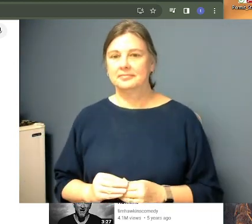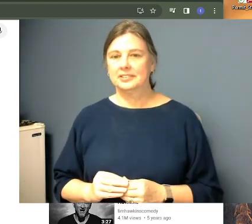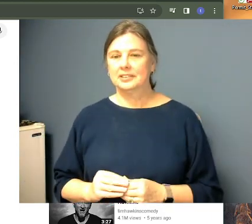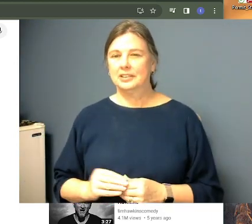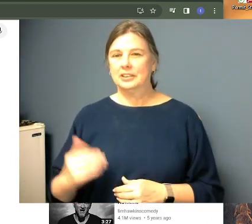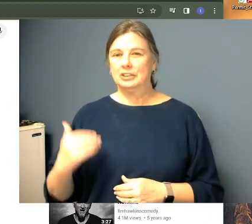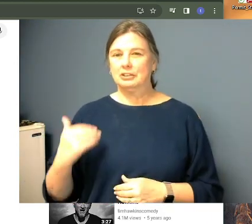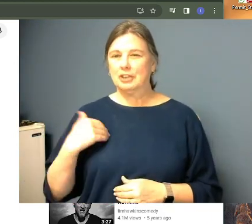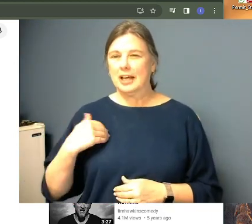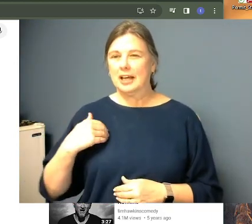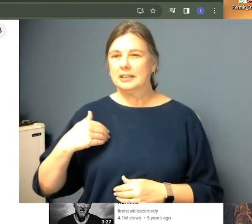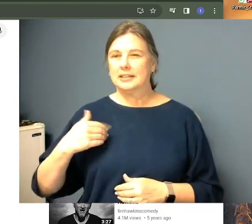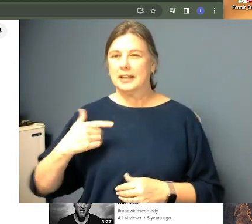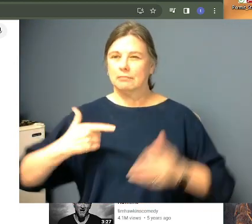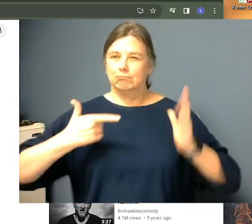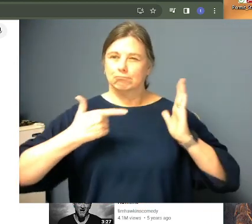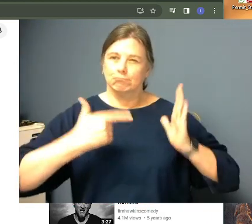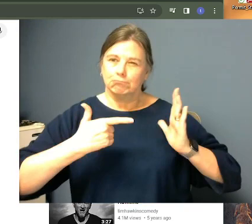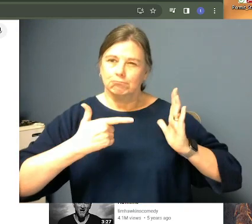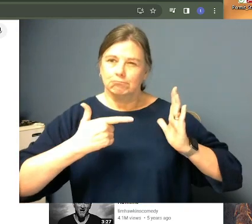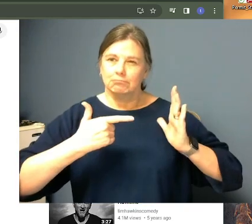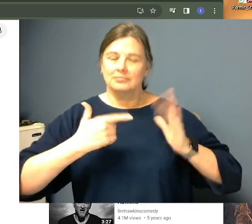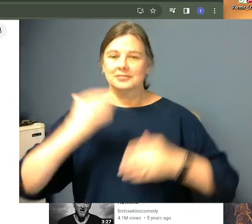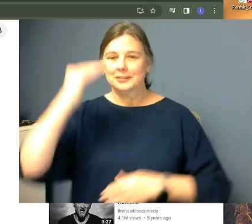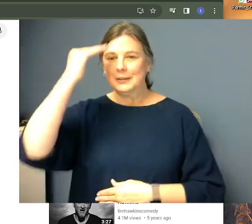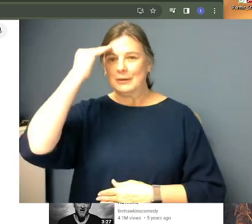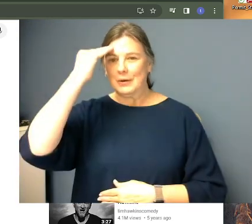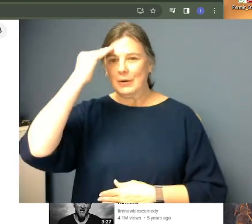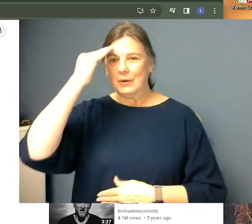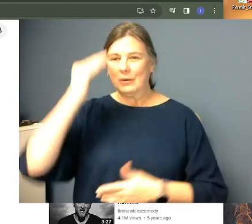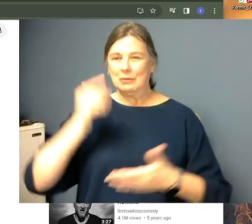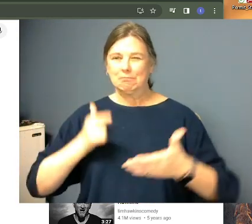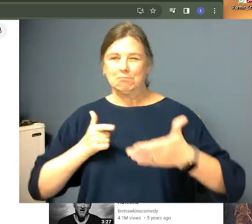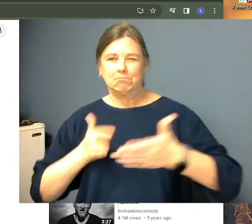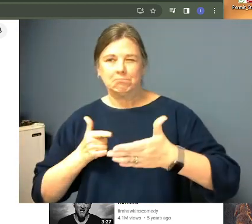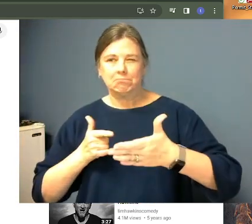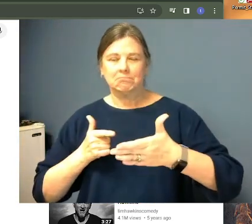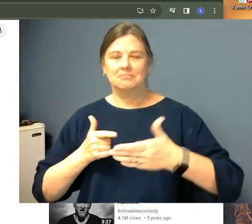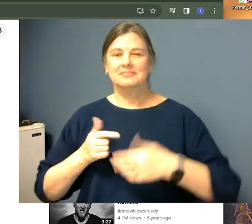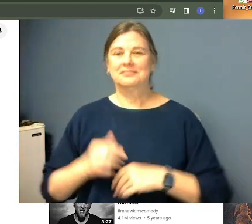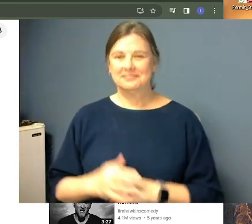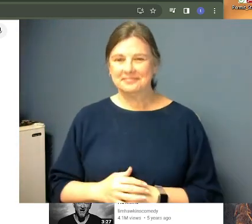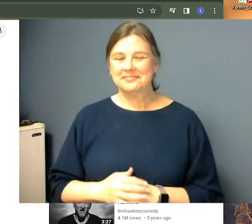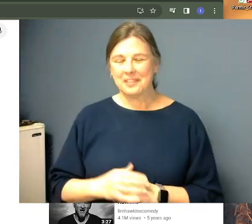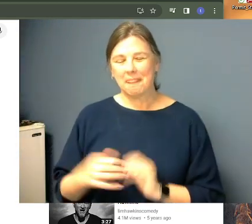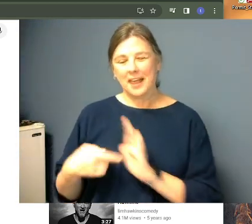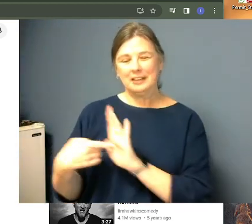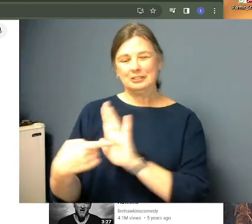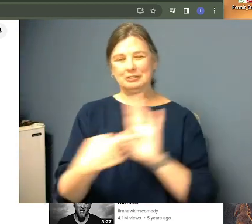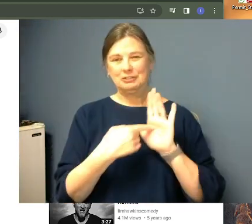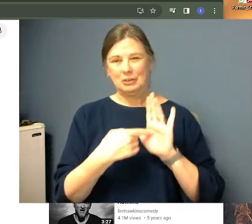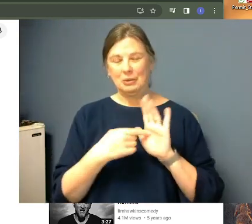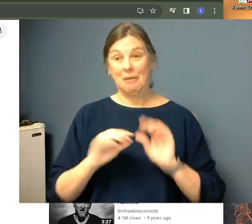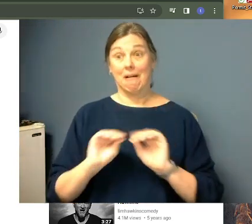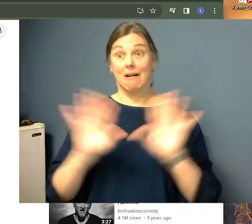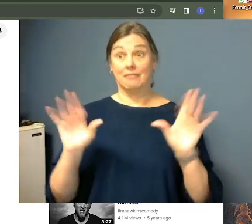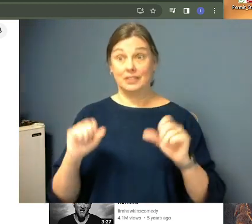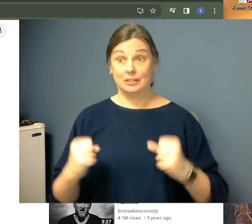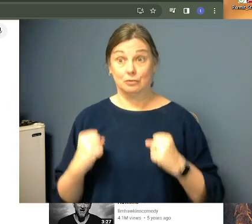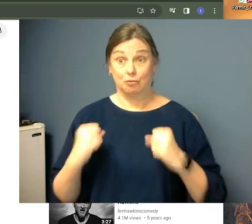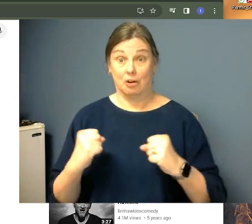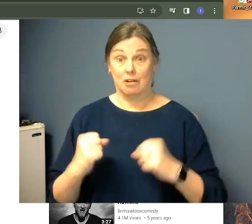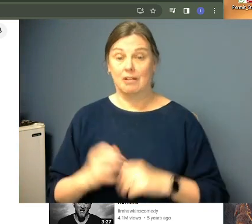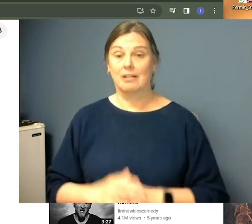she's holding, the rivet gun that she's holding, traditional ways of seeing physical strength. And